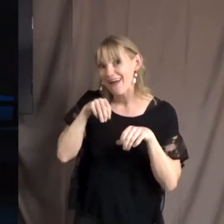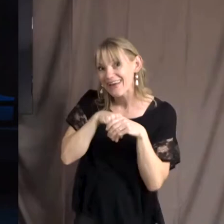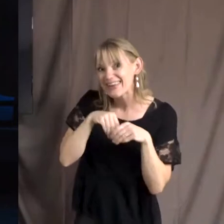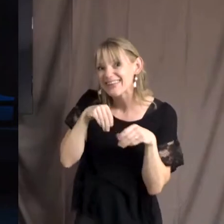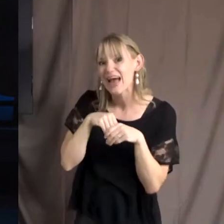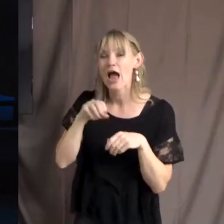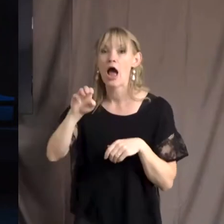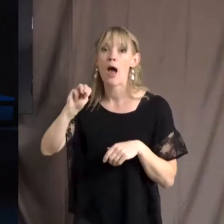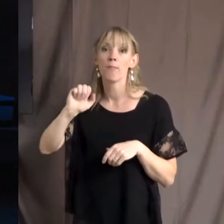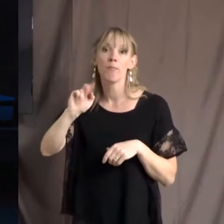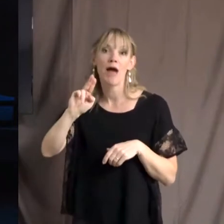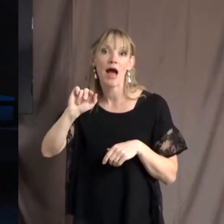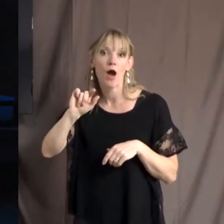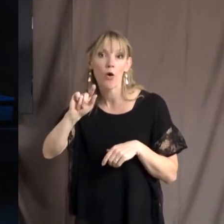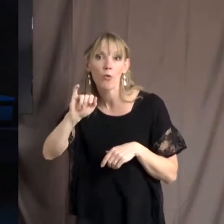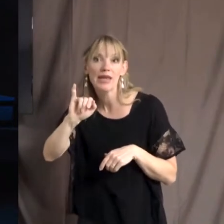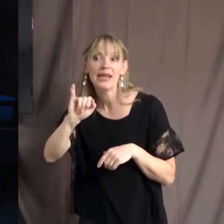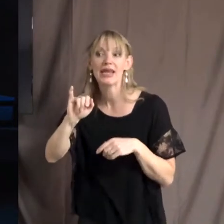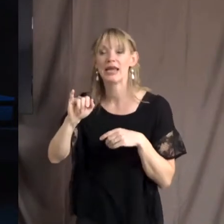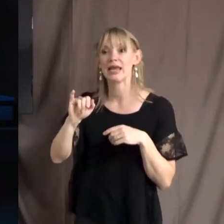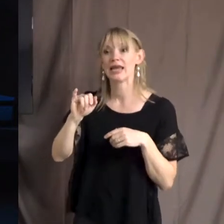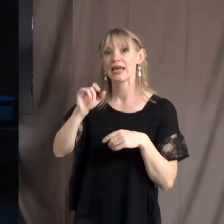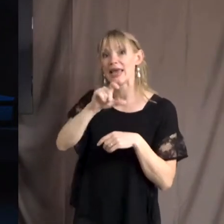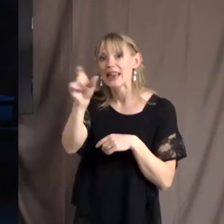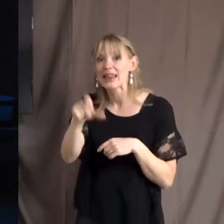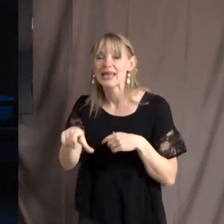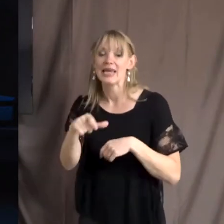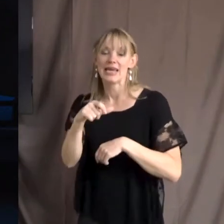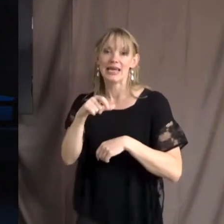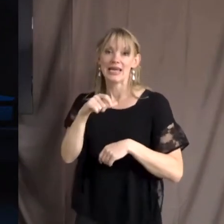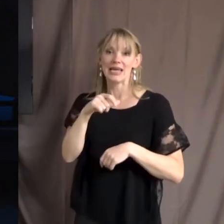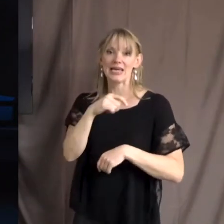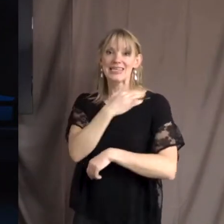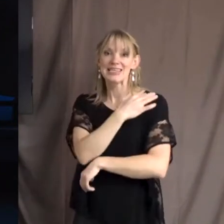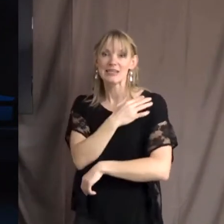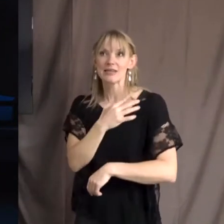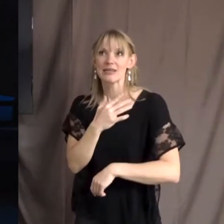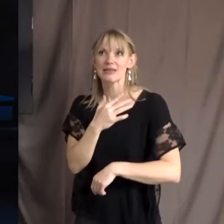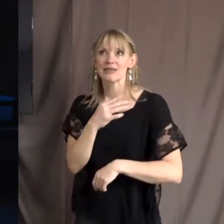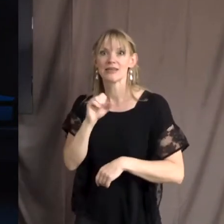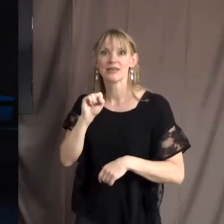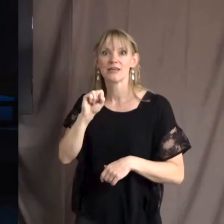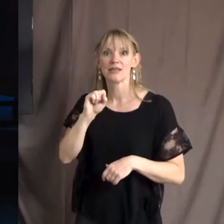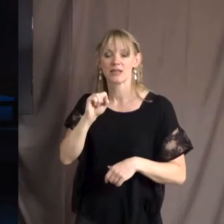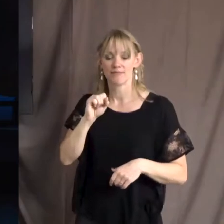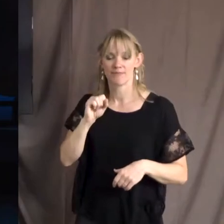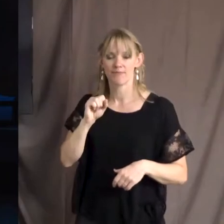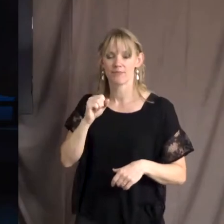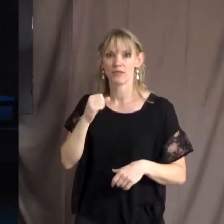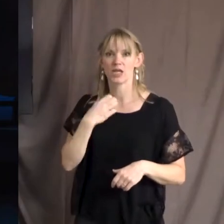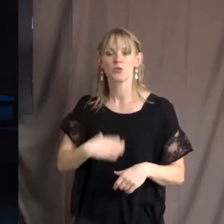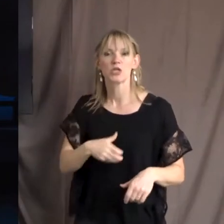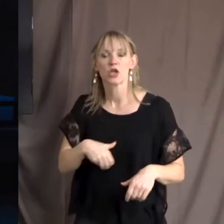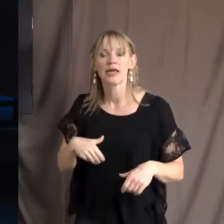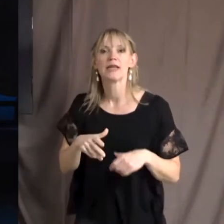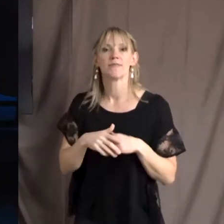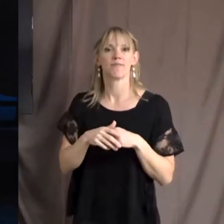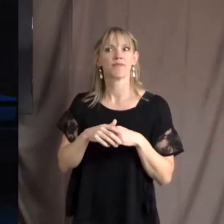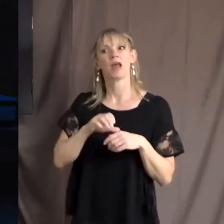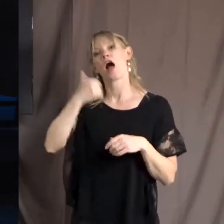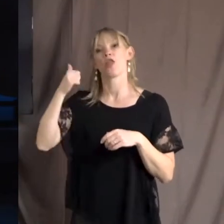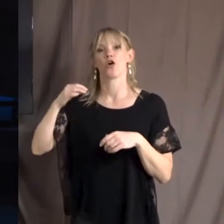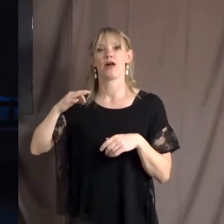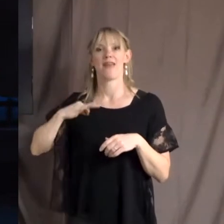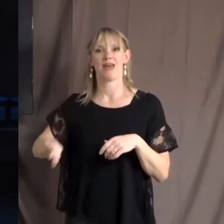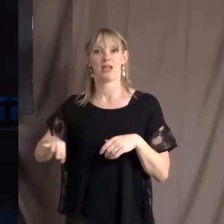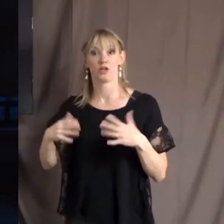I've gone to Italy and Switzerland, and I have ridden my bike all over the world, and it's been a blast. And there's another great advantage. I used to